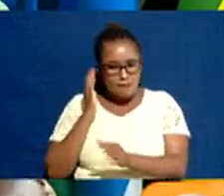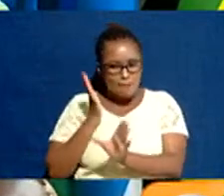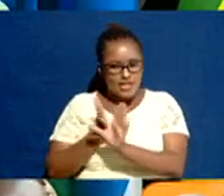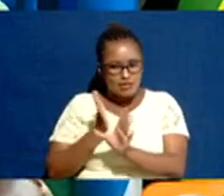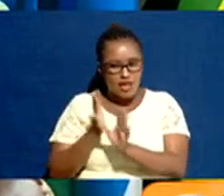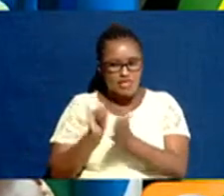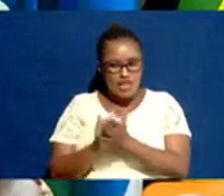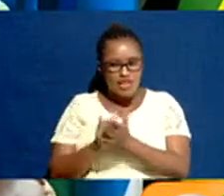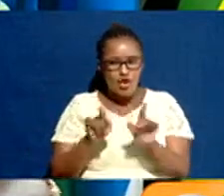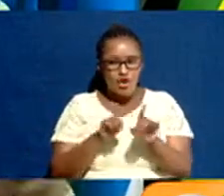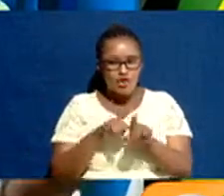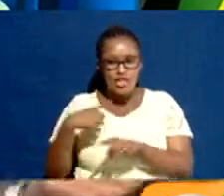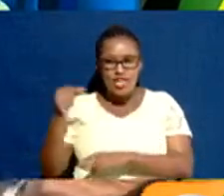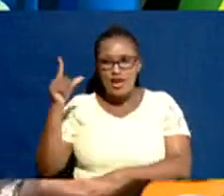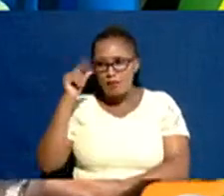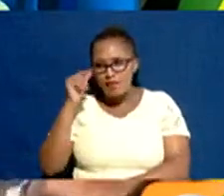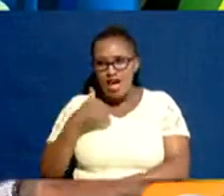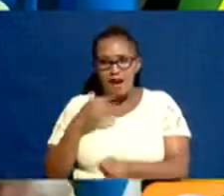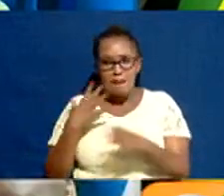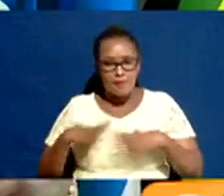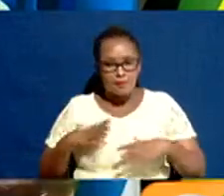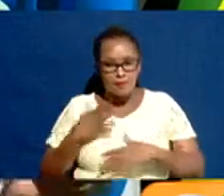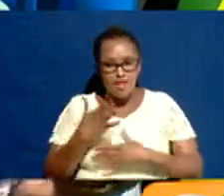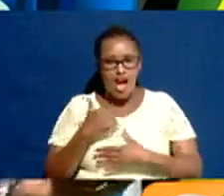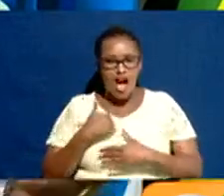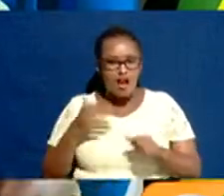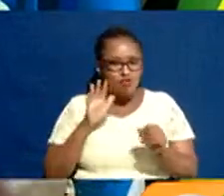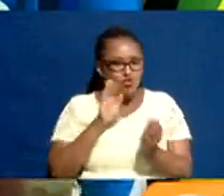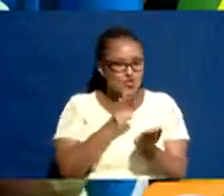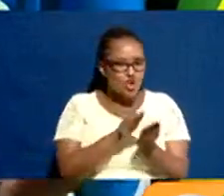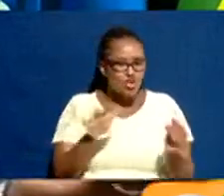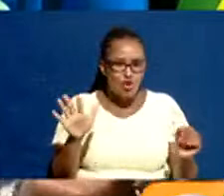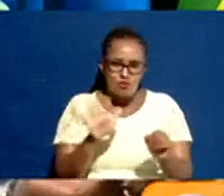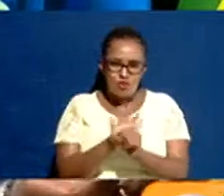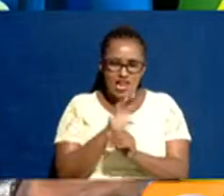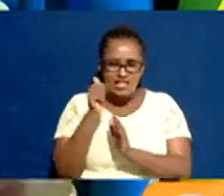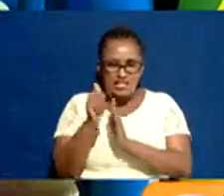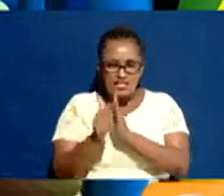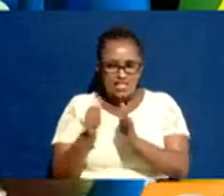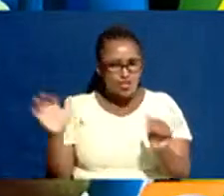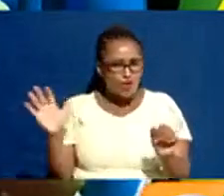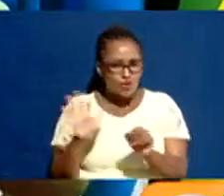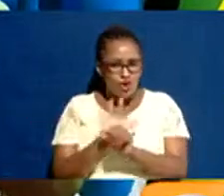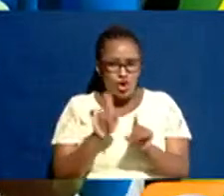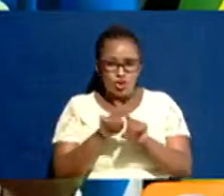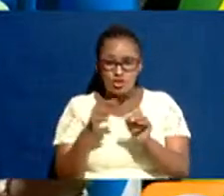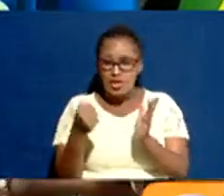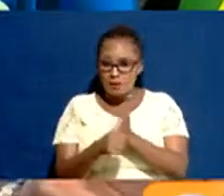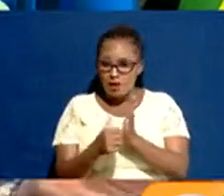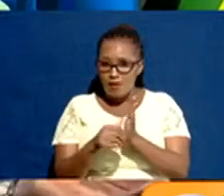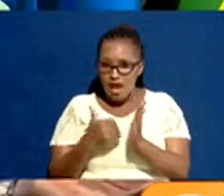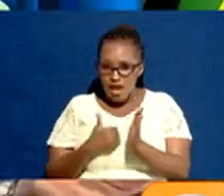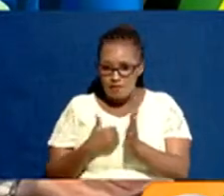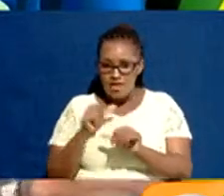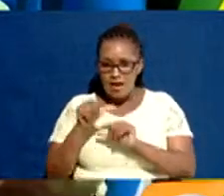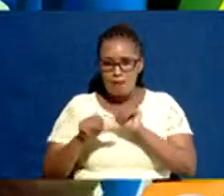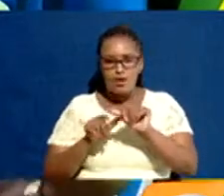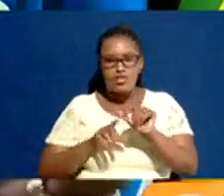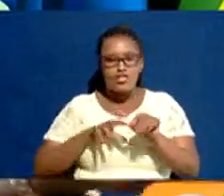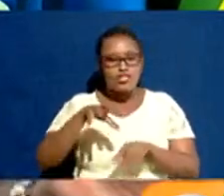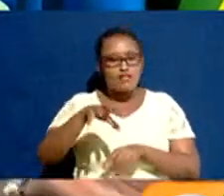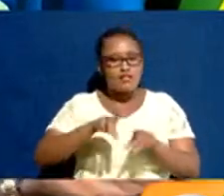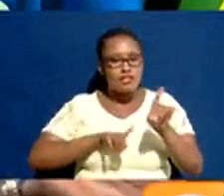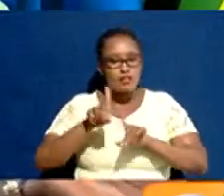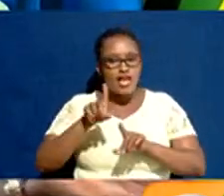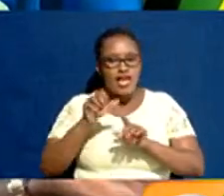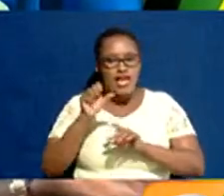Mombasa. Your people were there. The stores are full. The trains are full. In fact, the problem we are having is transportation. The SGR